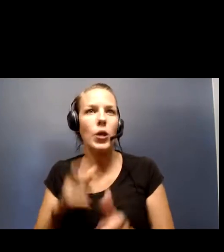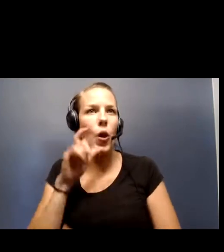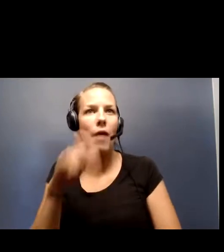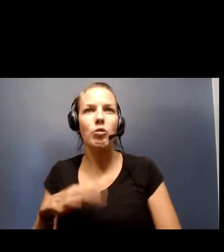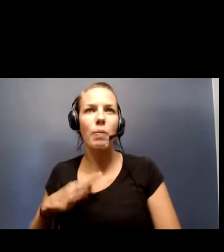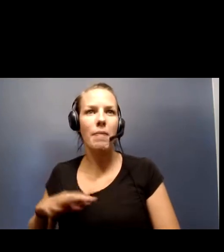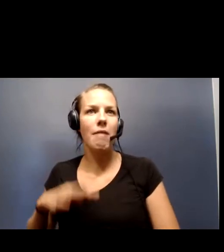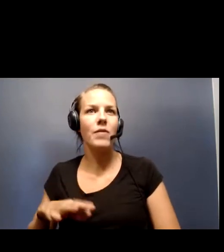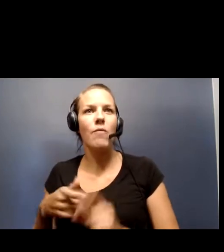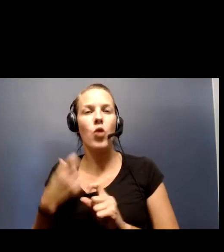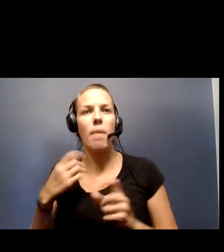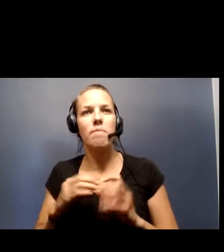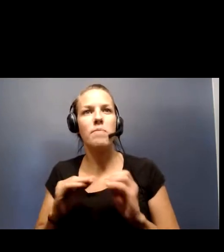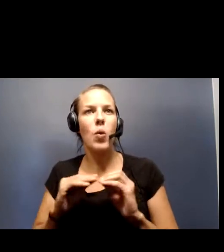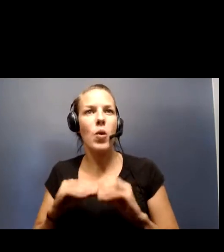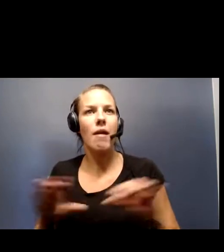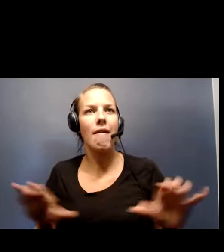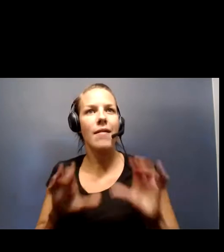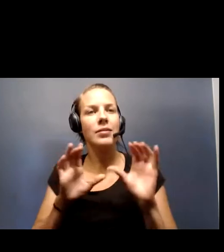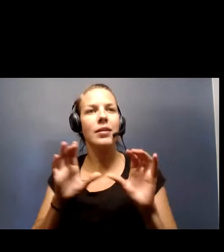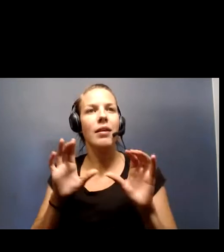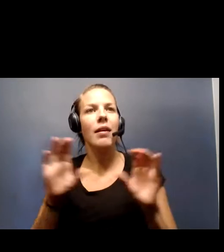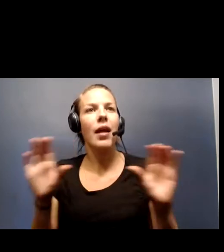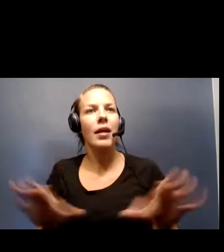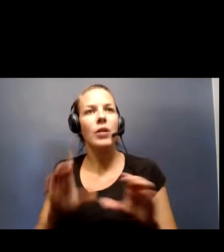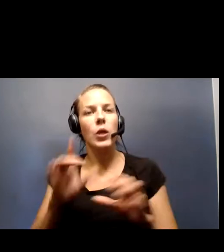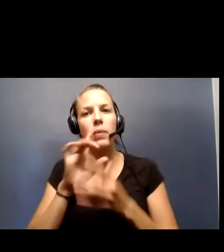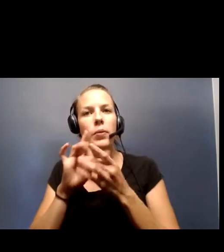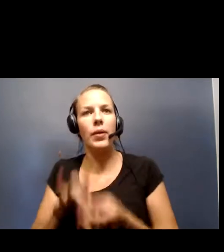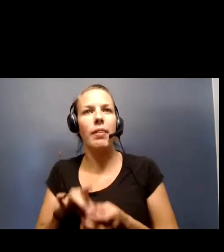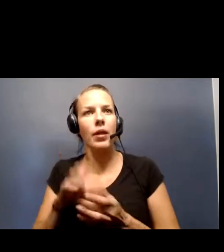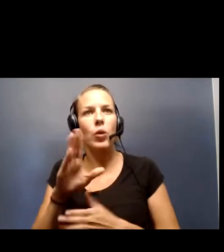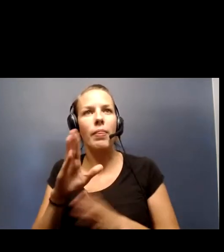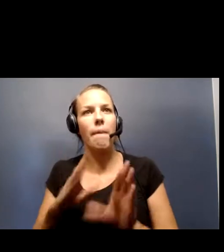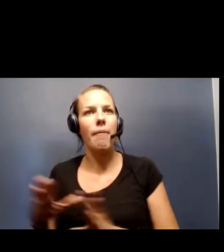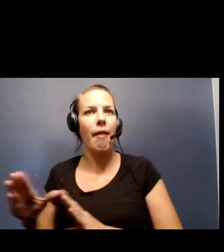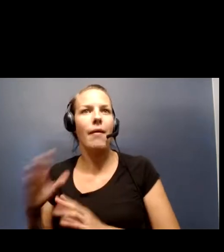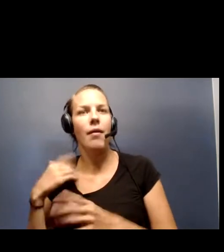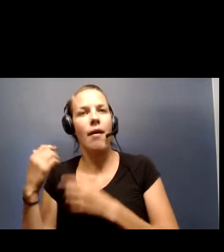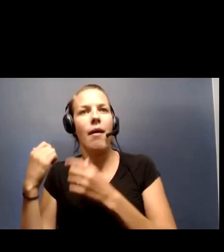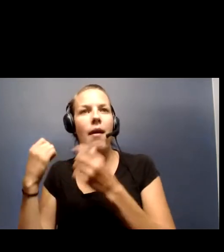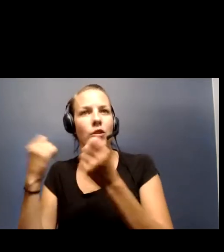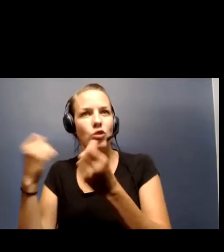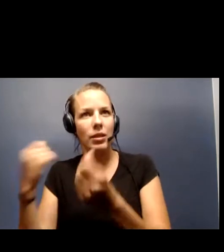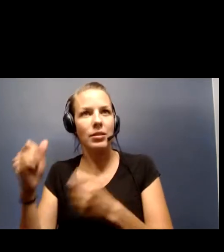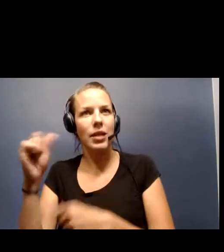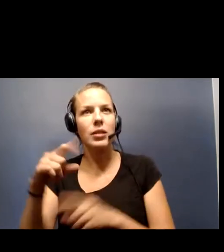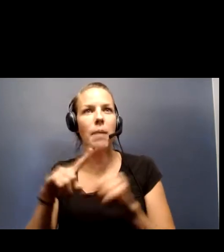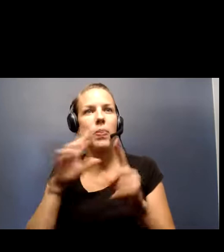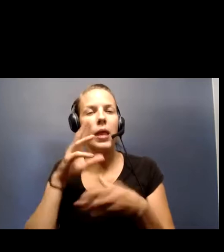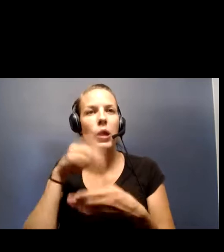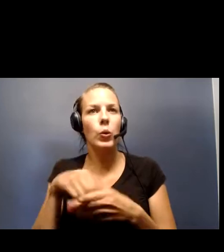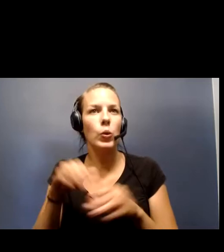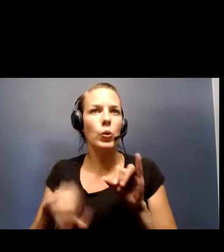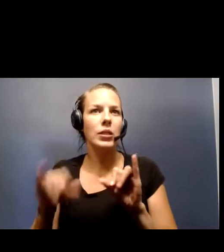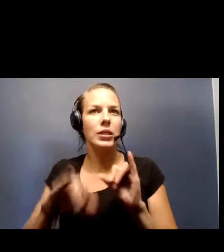benefit from being more active. Being active can be related to those planned exercises, but they can also include routine activities